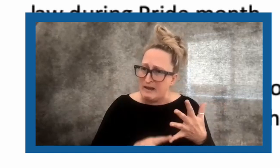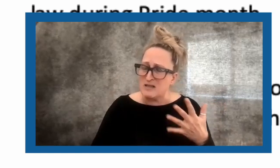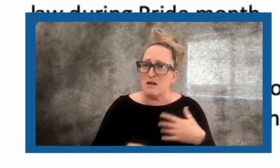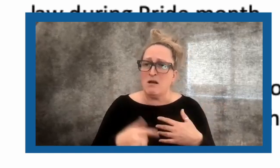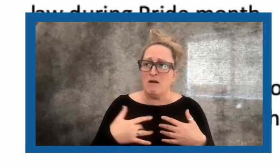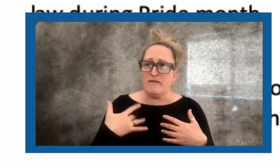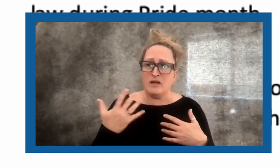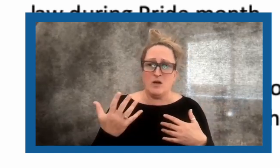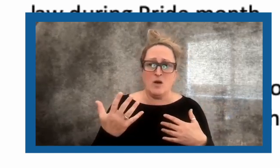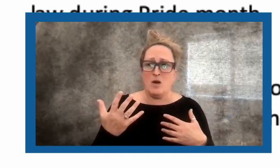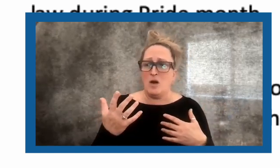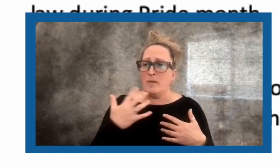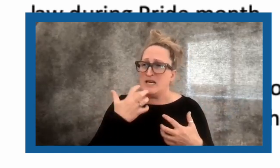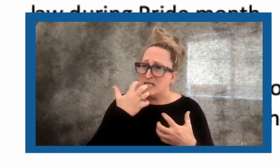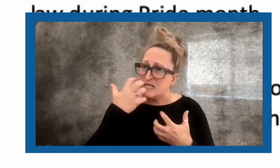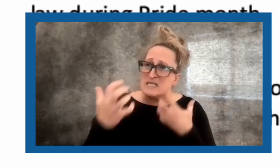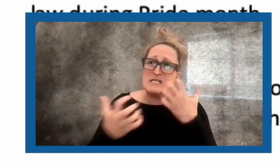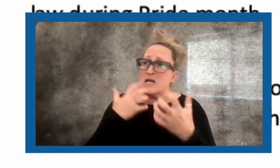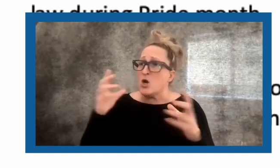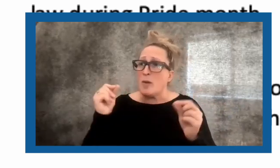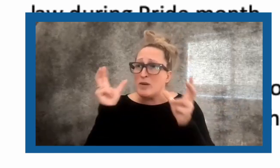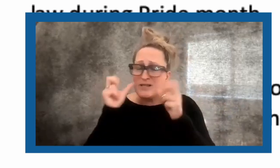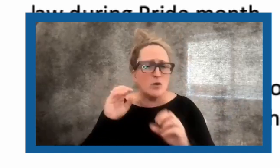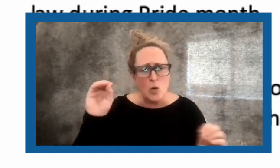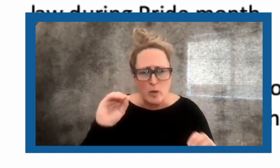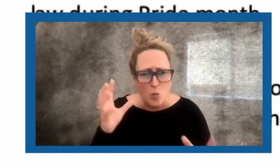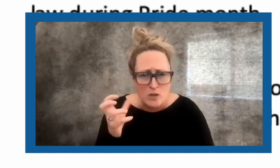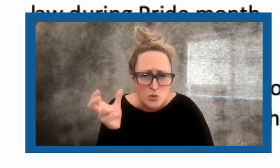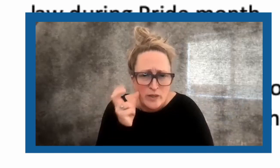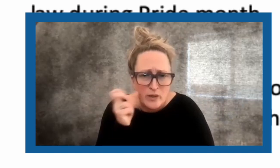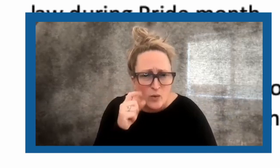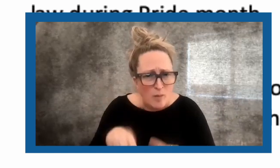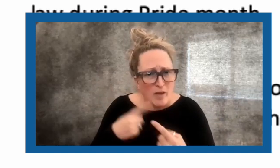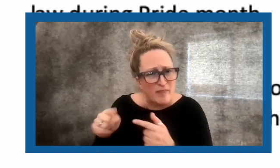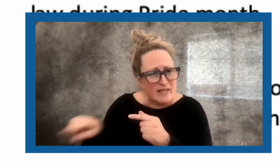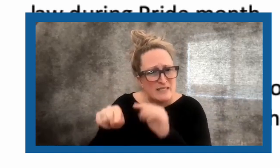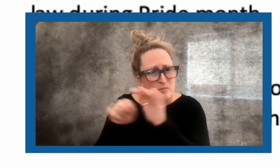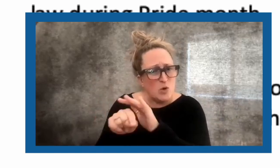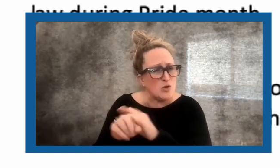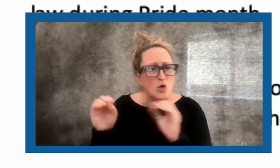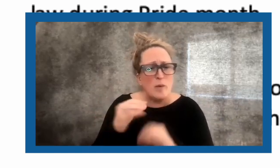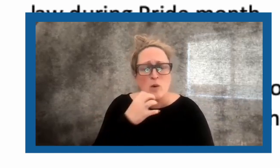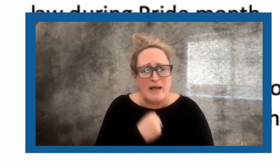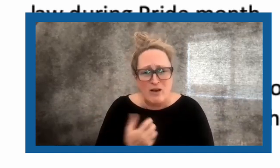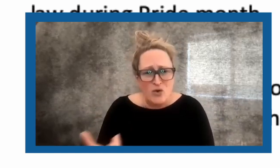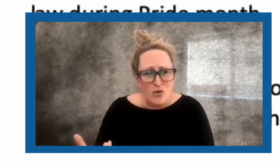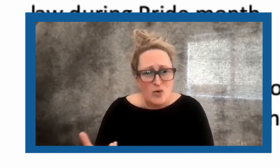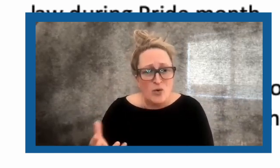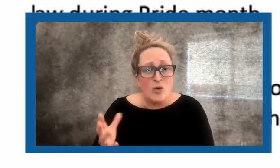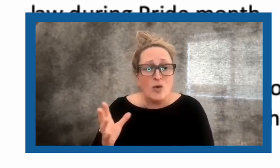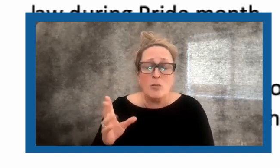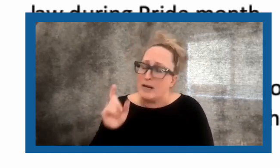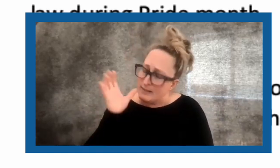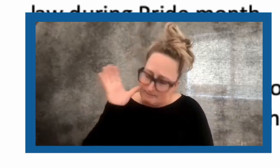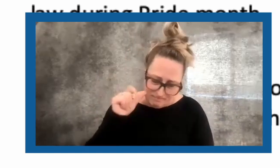feel like I'm just going to be shouting into the void. Nobody wants to hear about these murders. Nobody's going to care, but I got to do